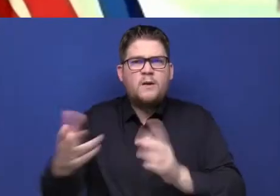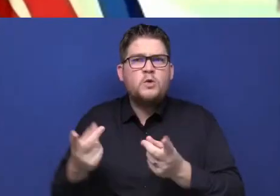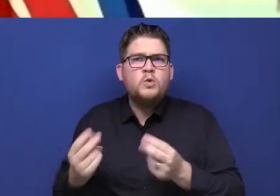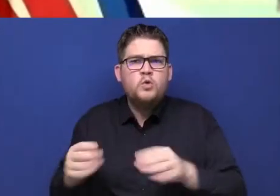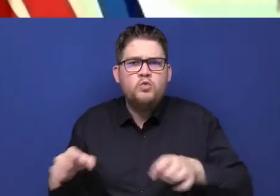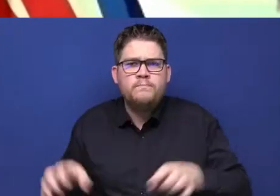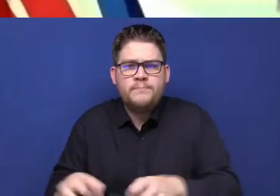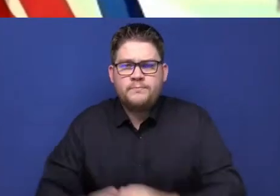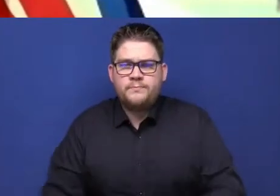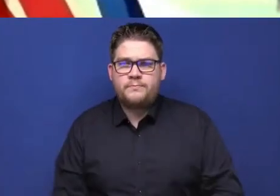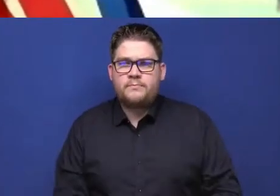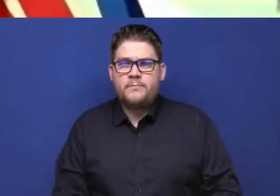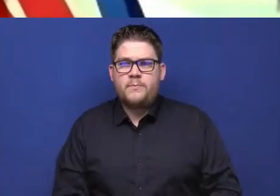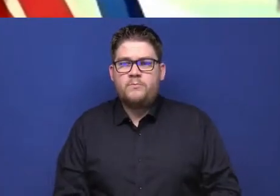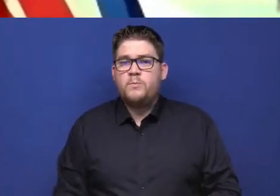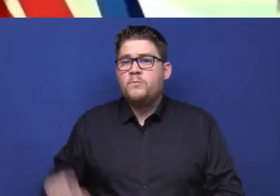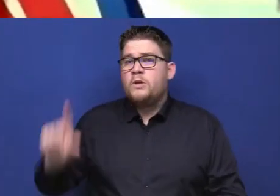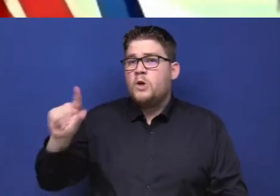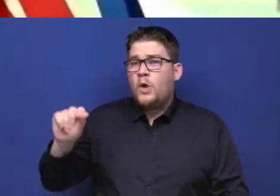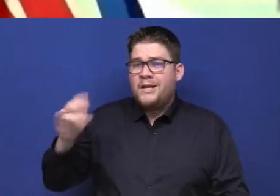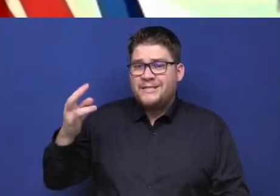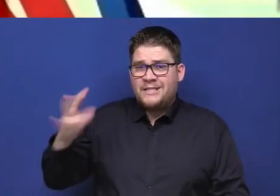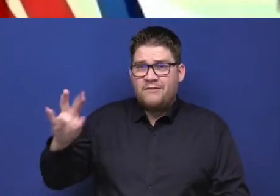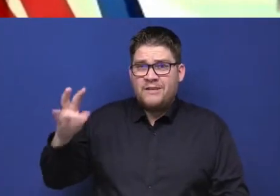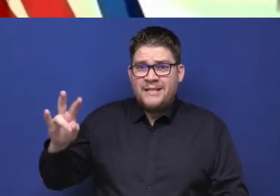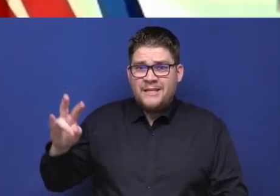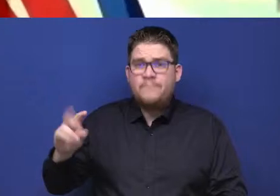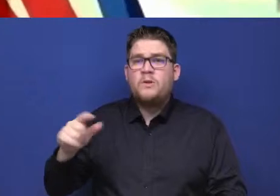Emergency Preparedness Fund to address their challenges and priorities.